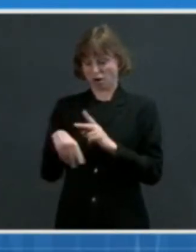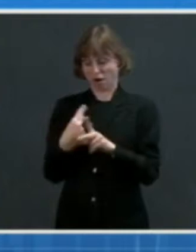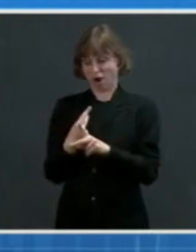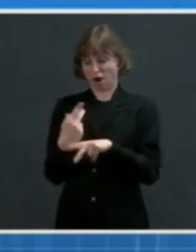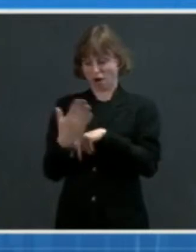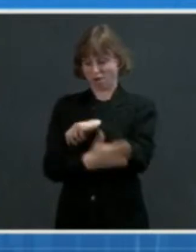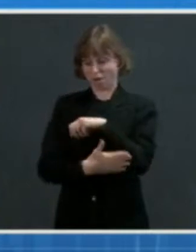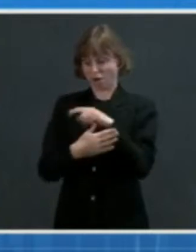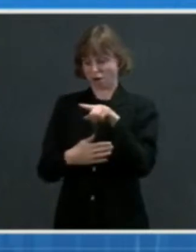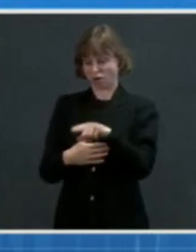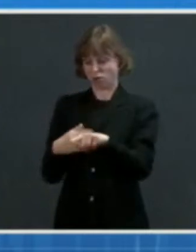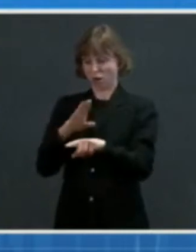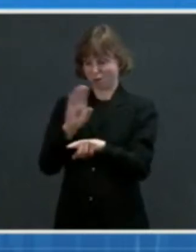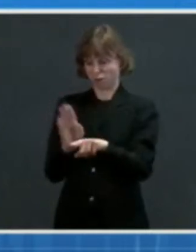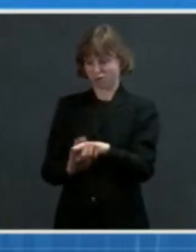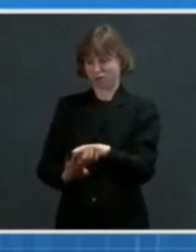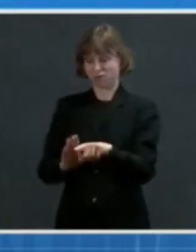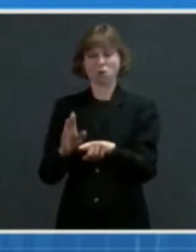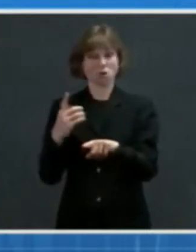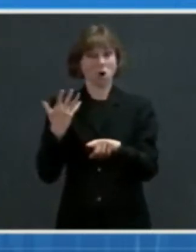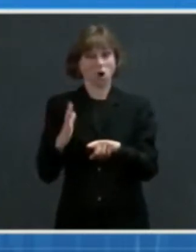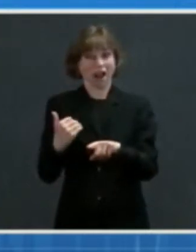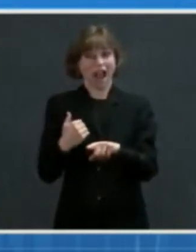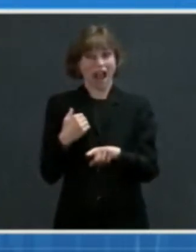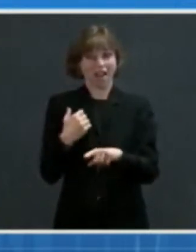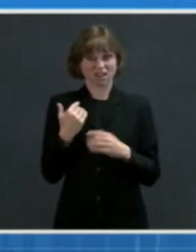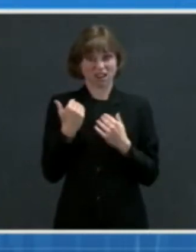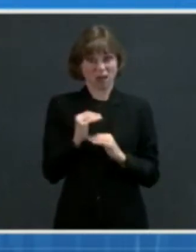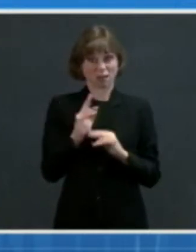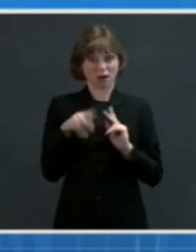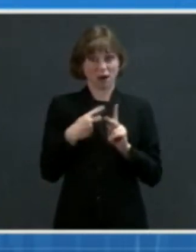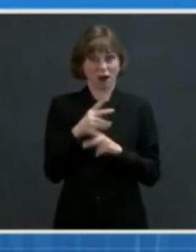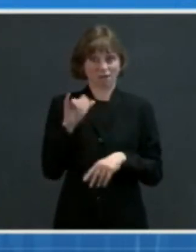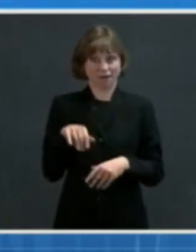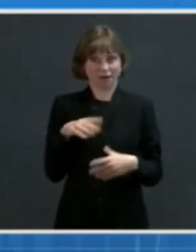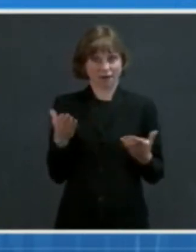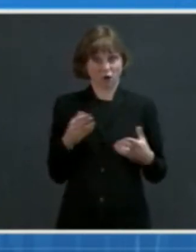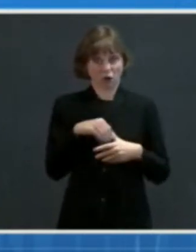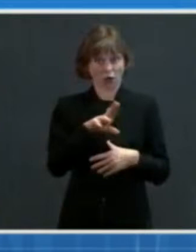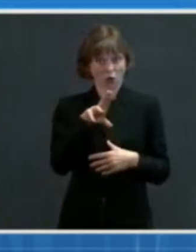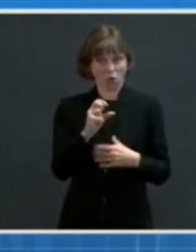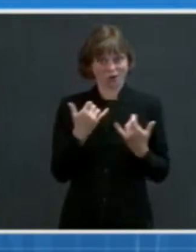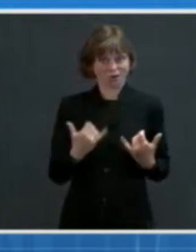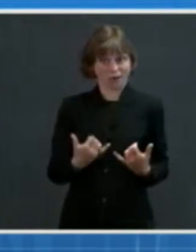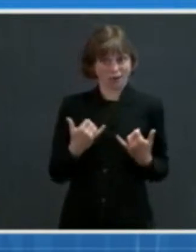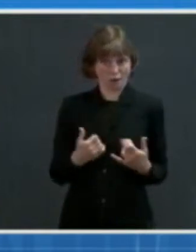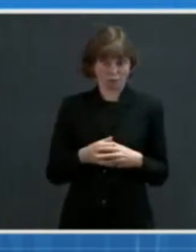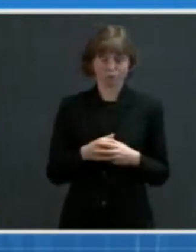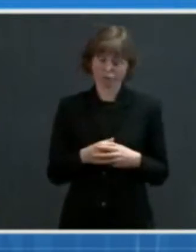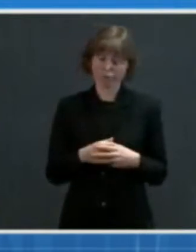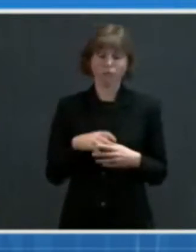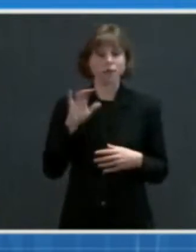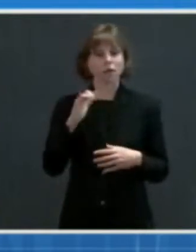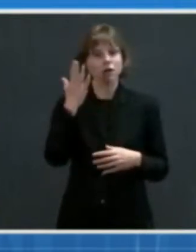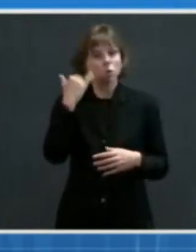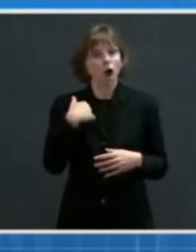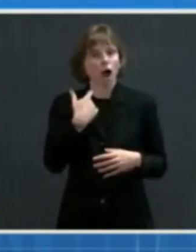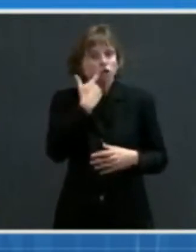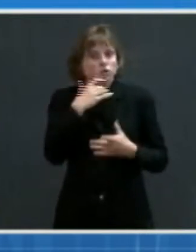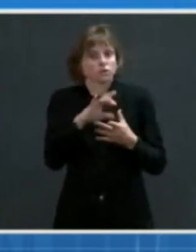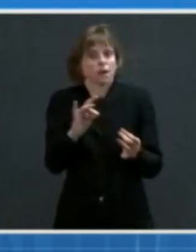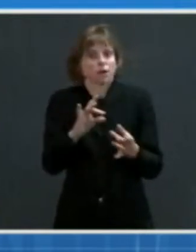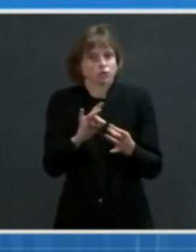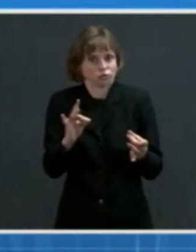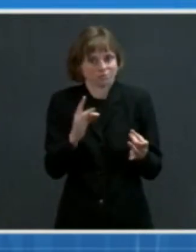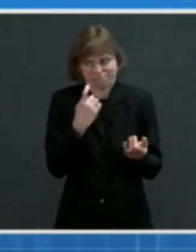a limited extent in our own country, that's the reason why, as I mentioned literally just a few minutes ago,